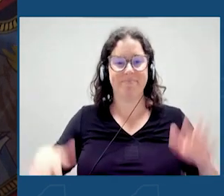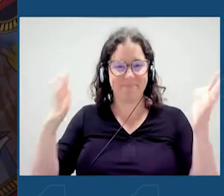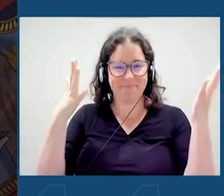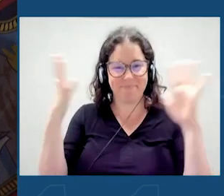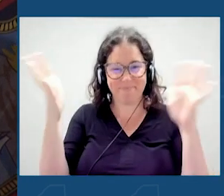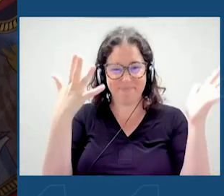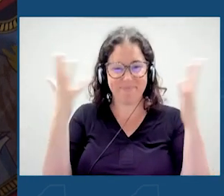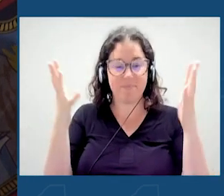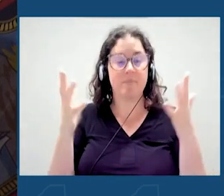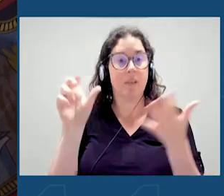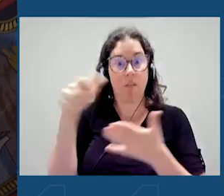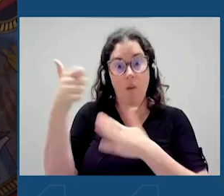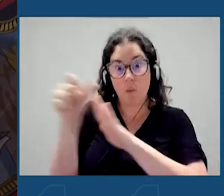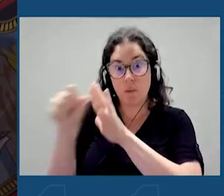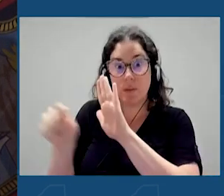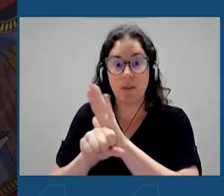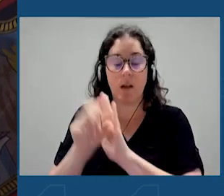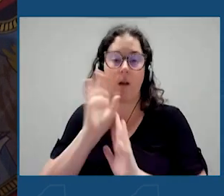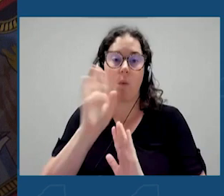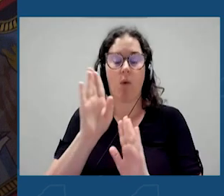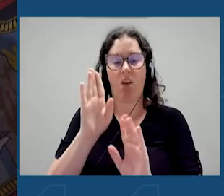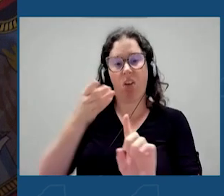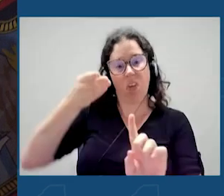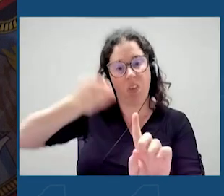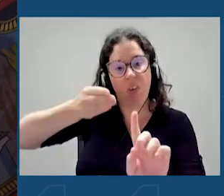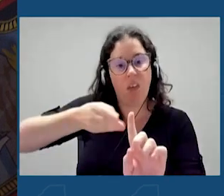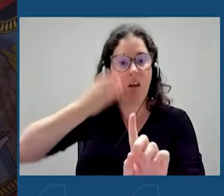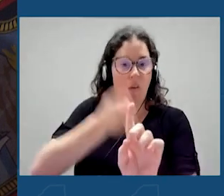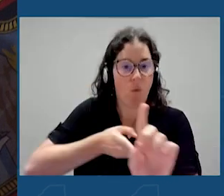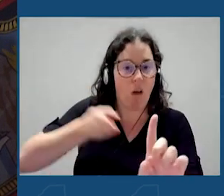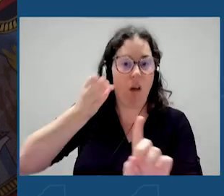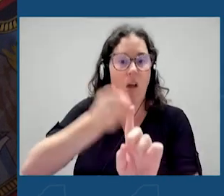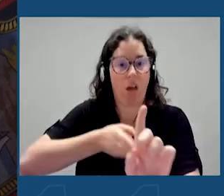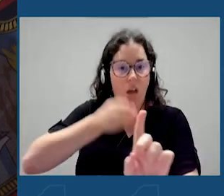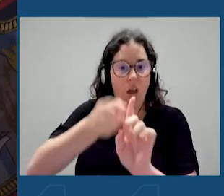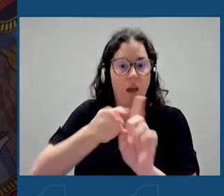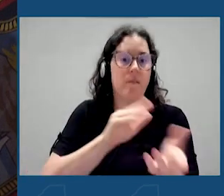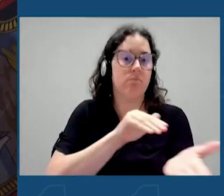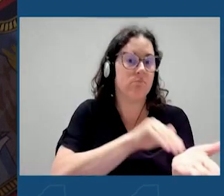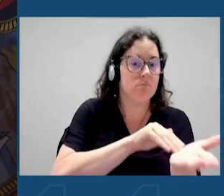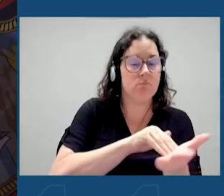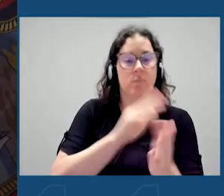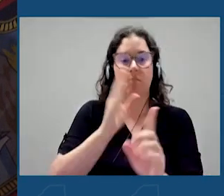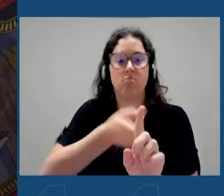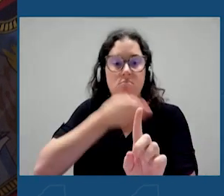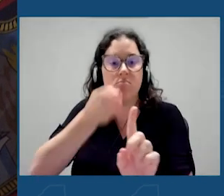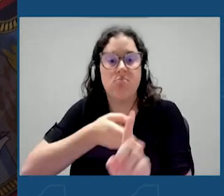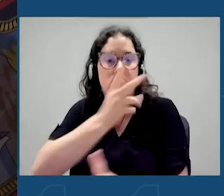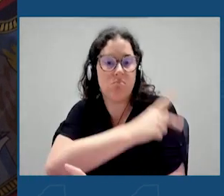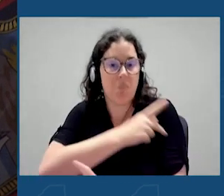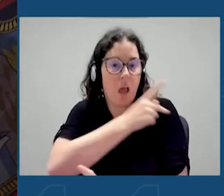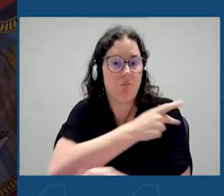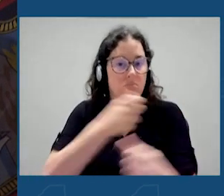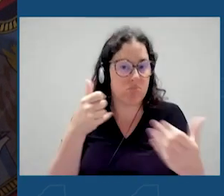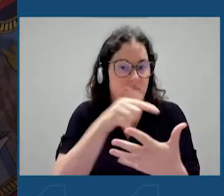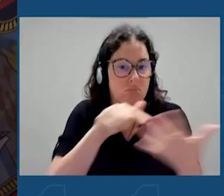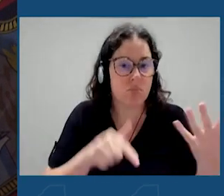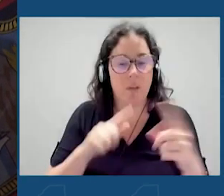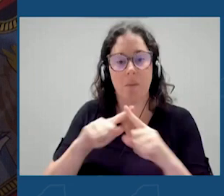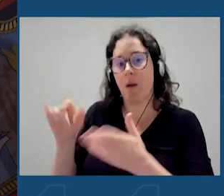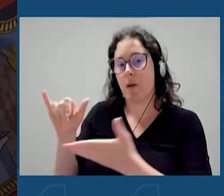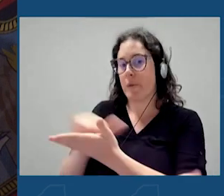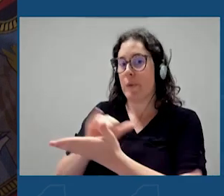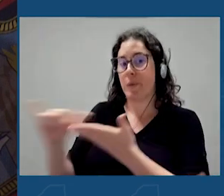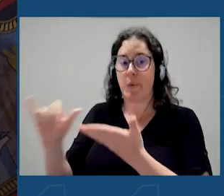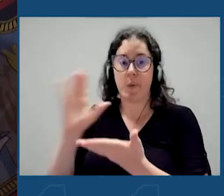So other states will target, harass, and scare doctors and patients. Here in New York, we're protecting their rights. And we know this is going to ease